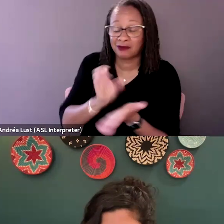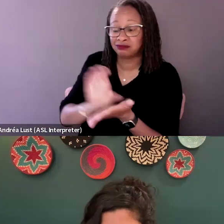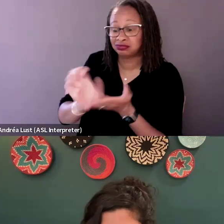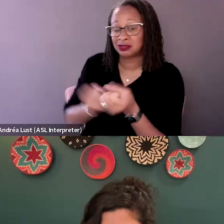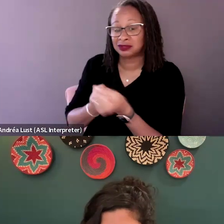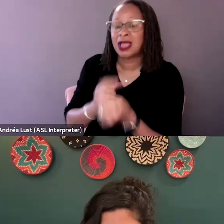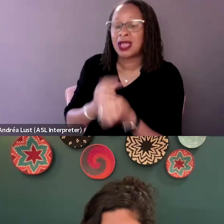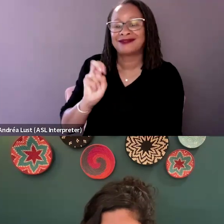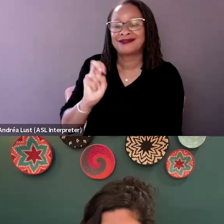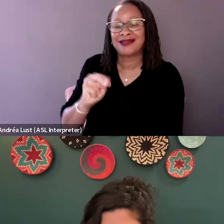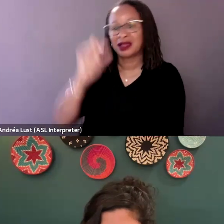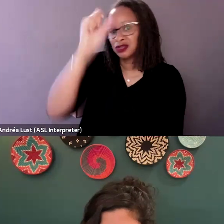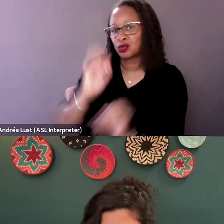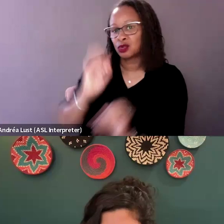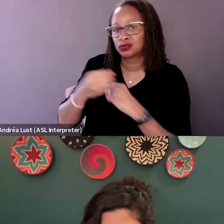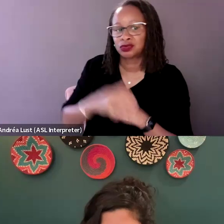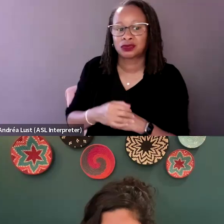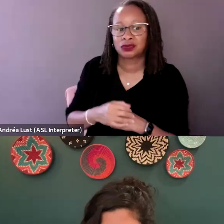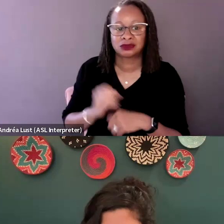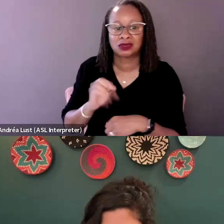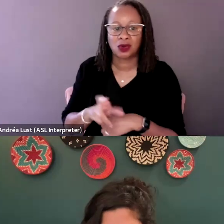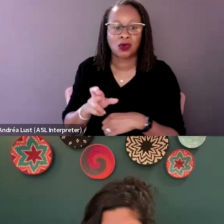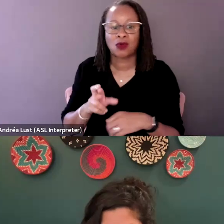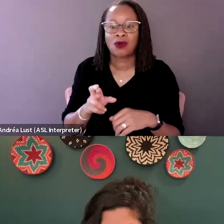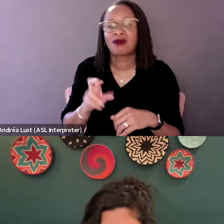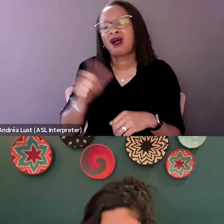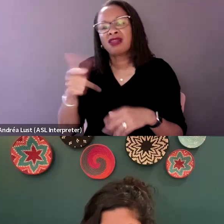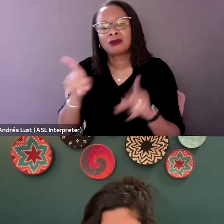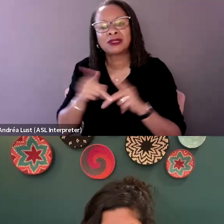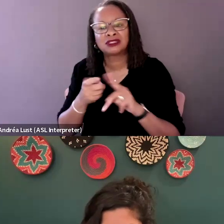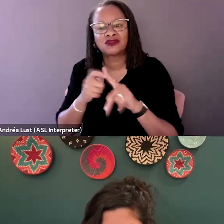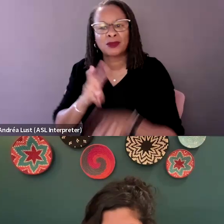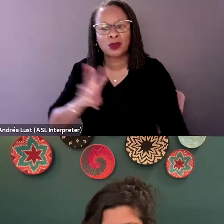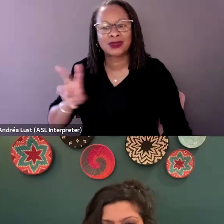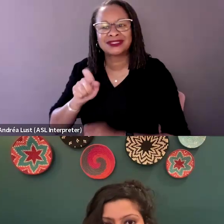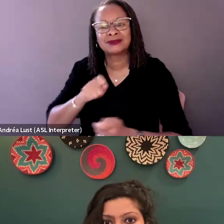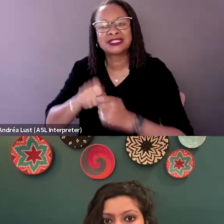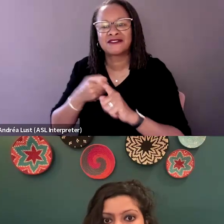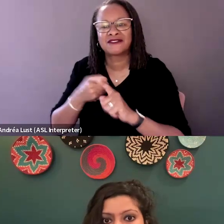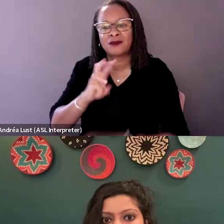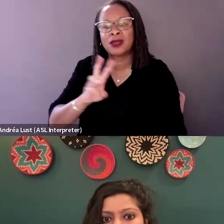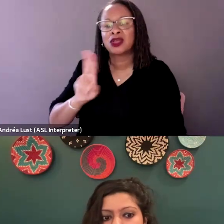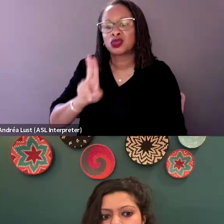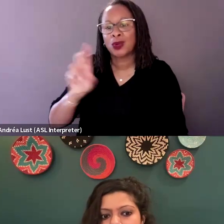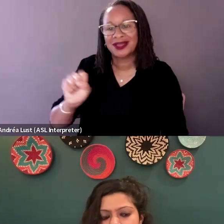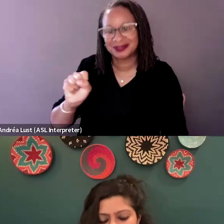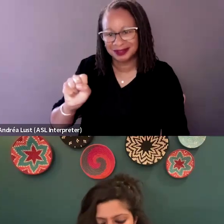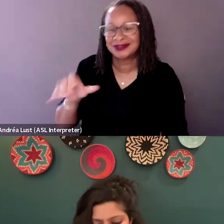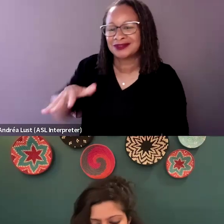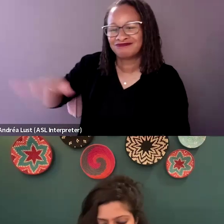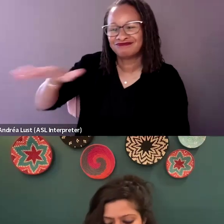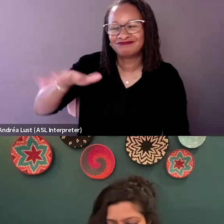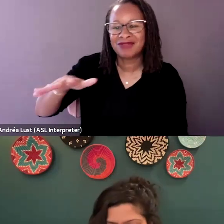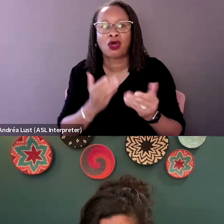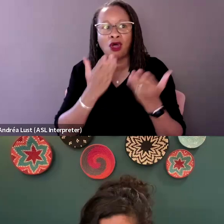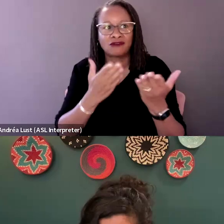about. In the last few years, Indian docs have reached new heights globally and are carving out unique place in world